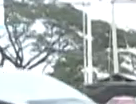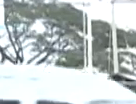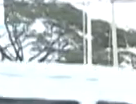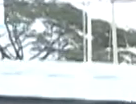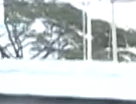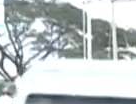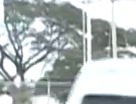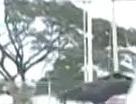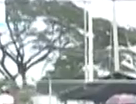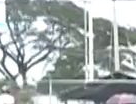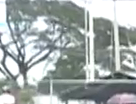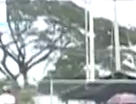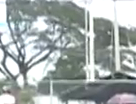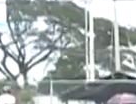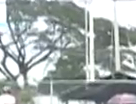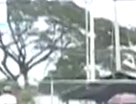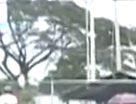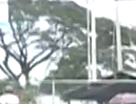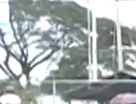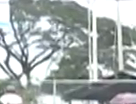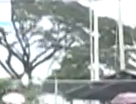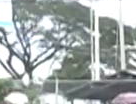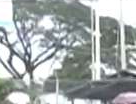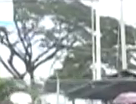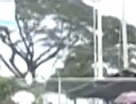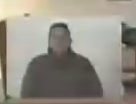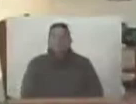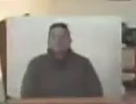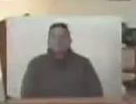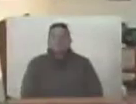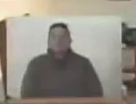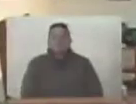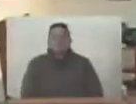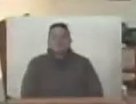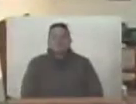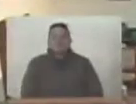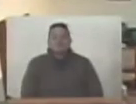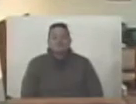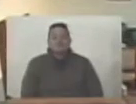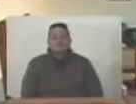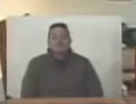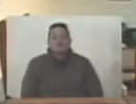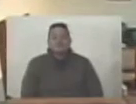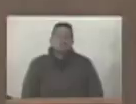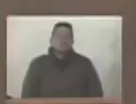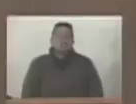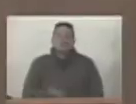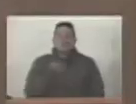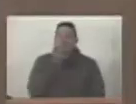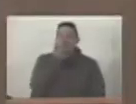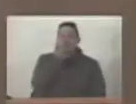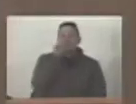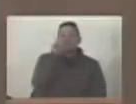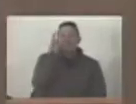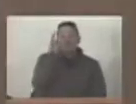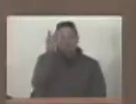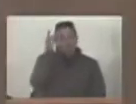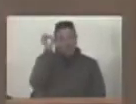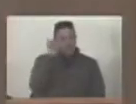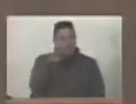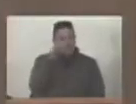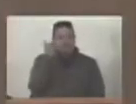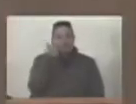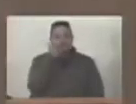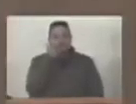over 1,200 persons detained have also been charged. Opposition Senator Damian Crawford said it's troubling that only less